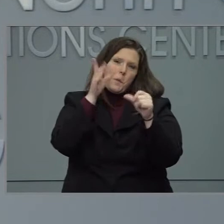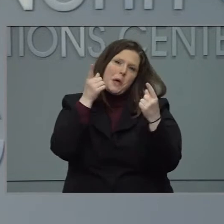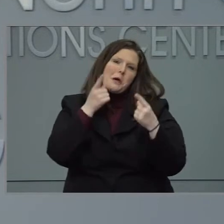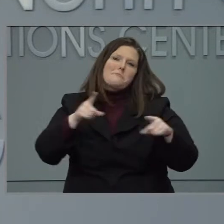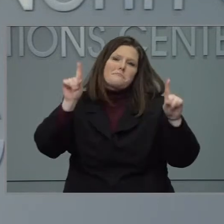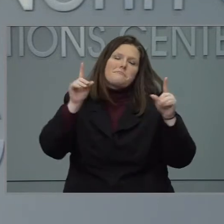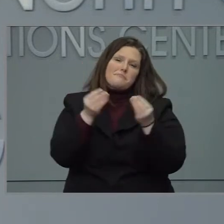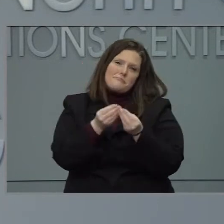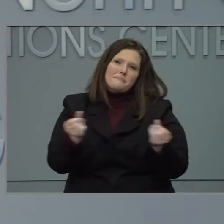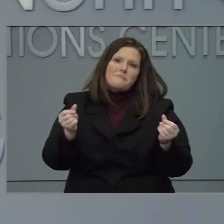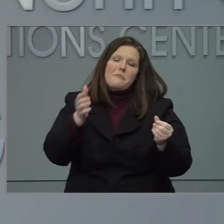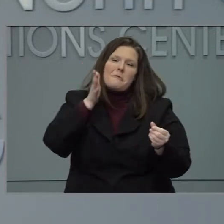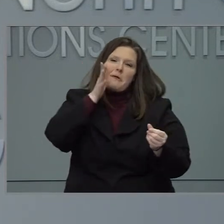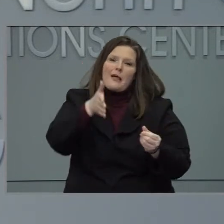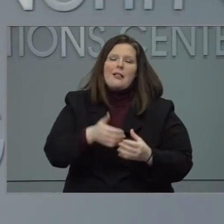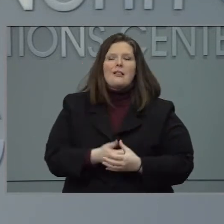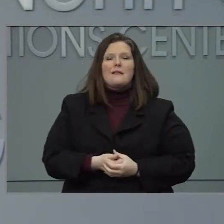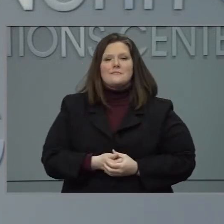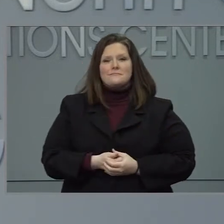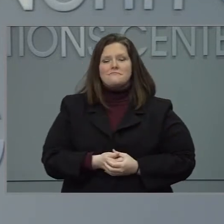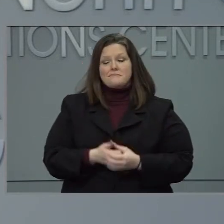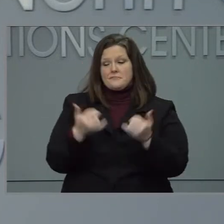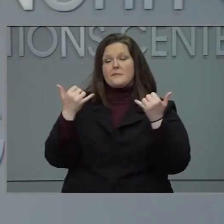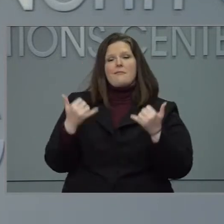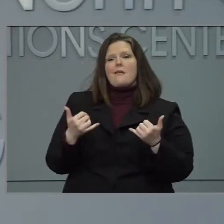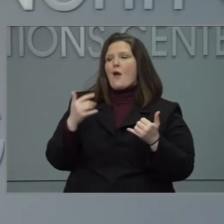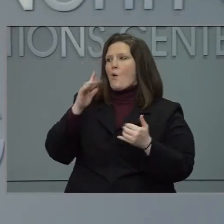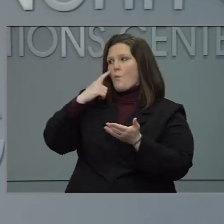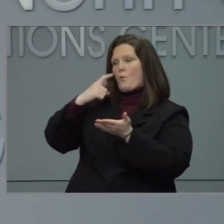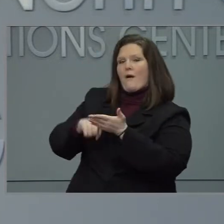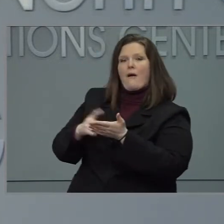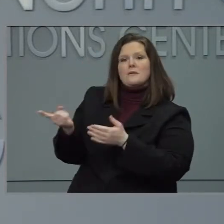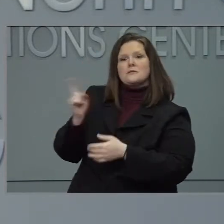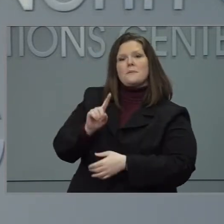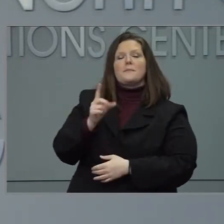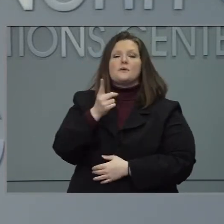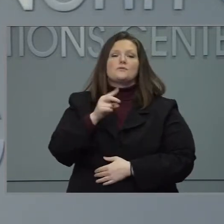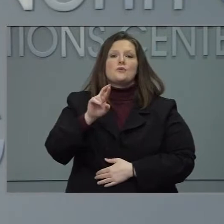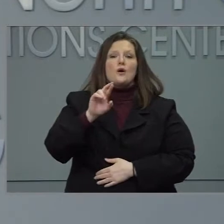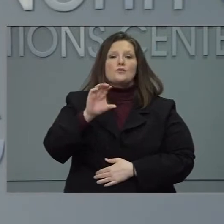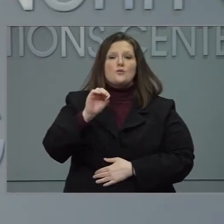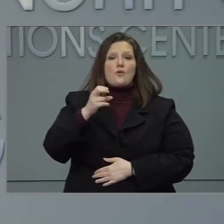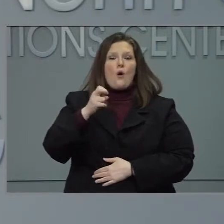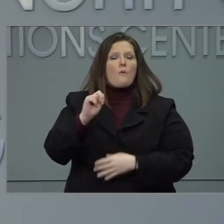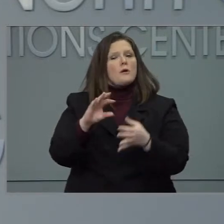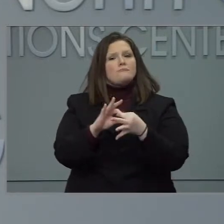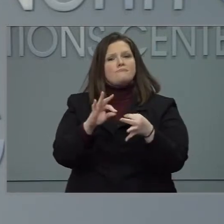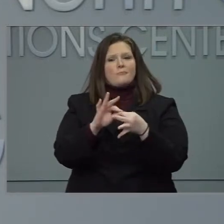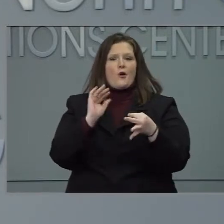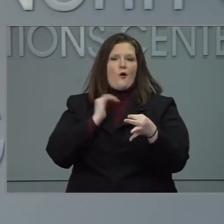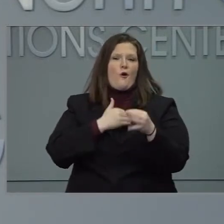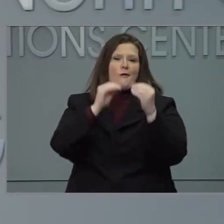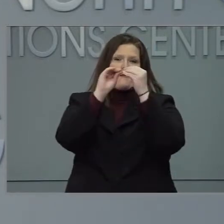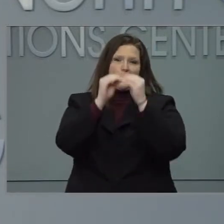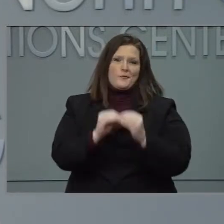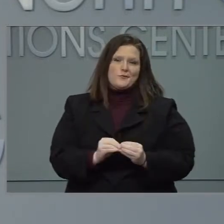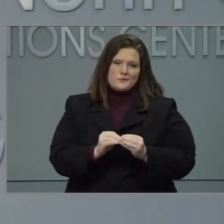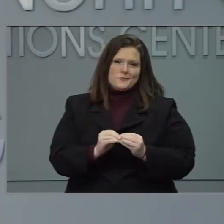this. At this time, I'll recognize Dr. Cohen to share an update on our COVID-19 metrics. Dr.